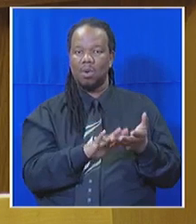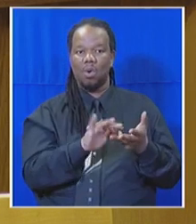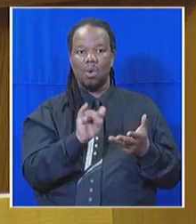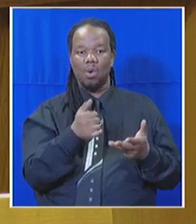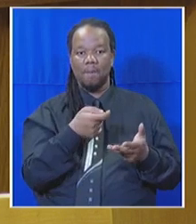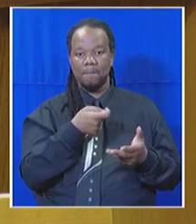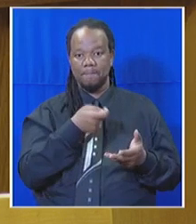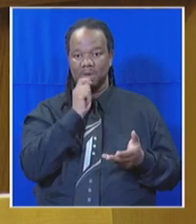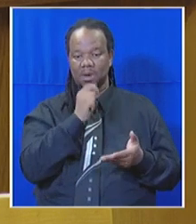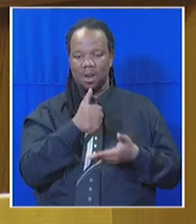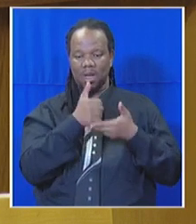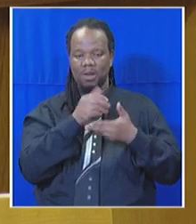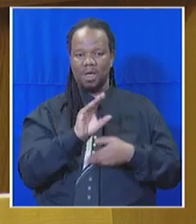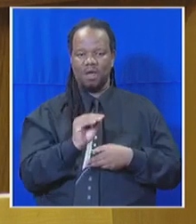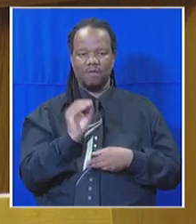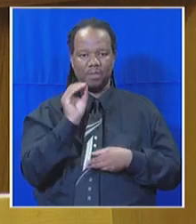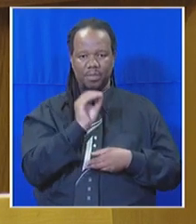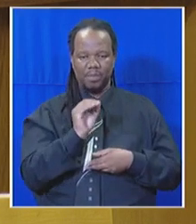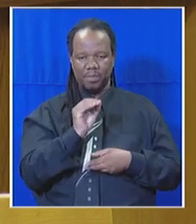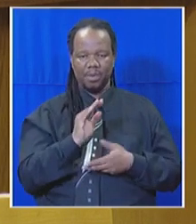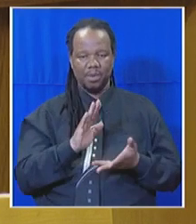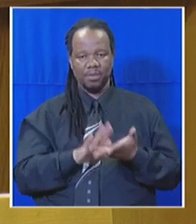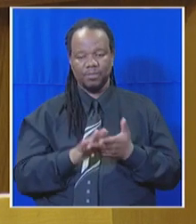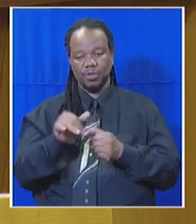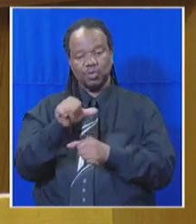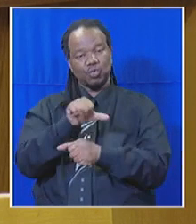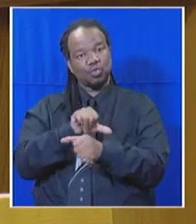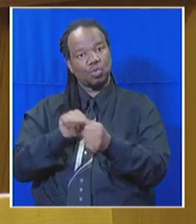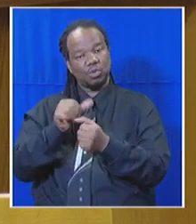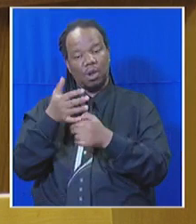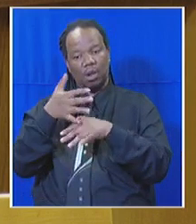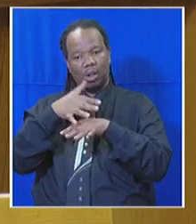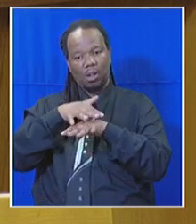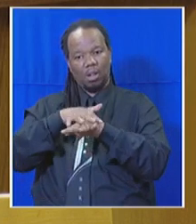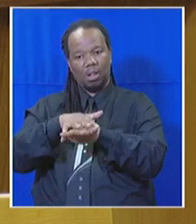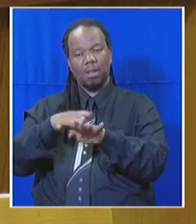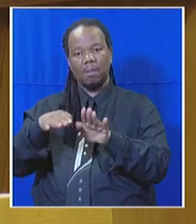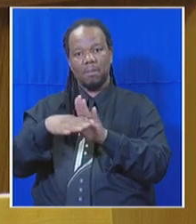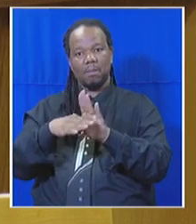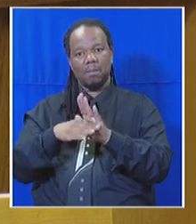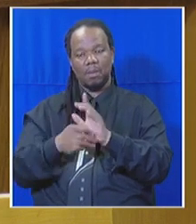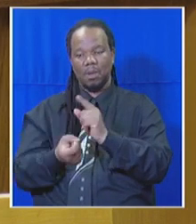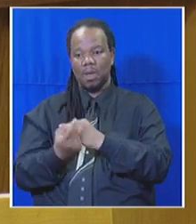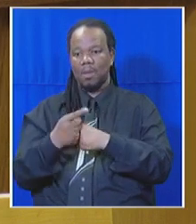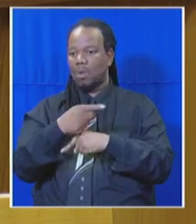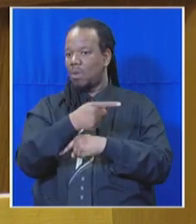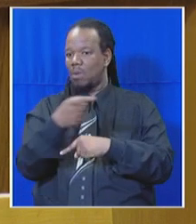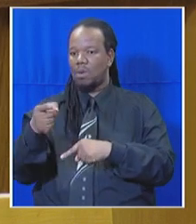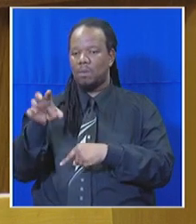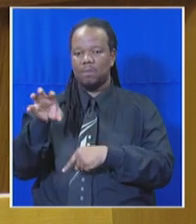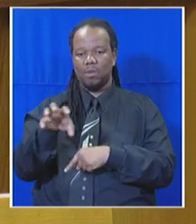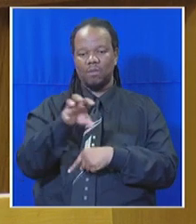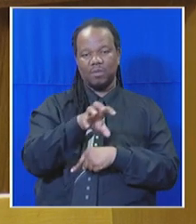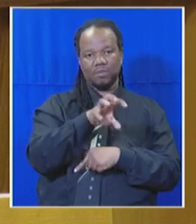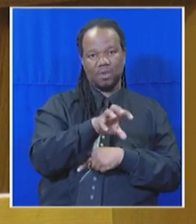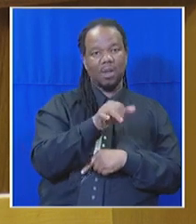aid. Social reintegration programs must be available in all provinces. The recent presidential